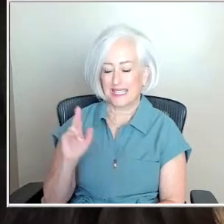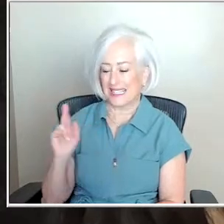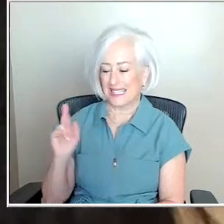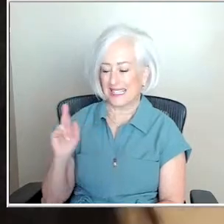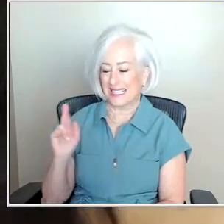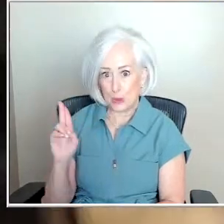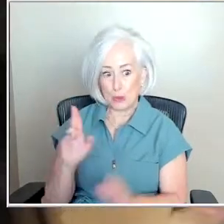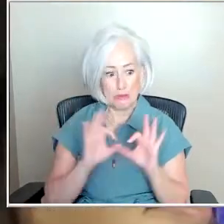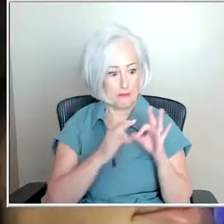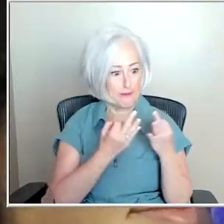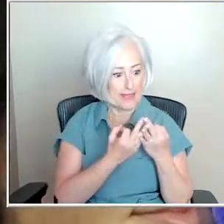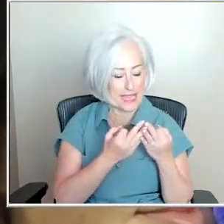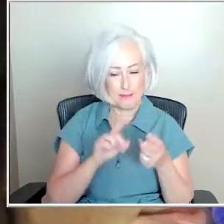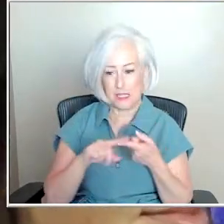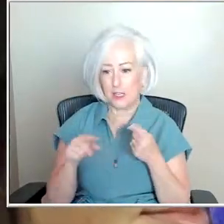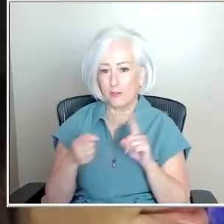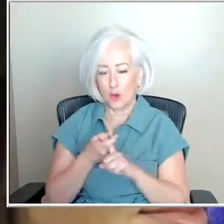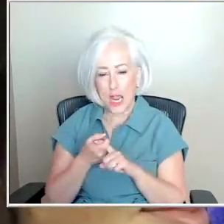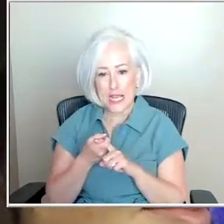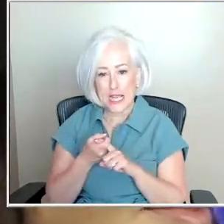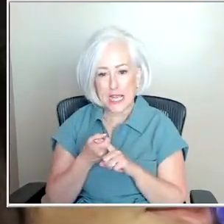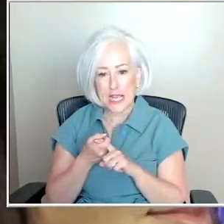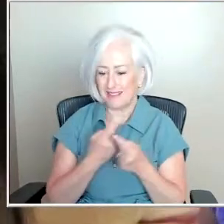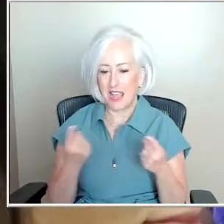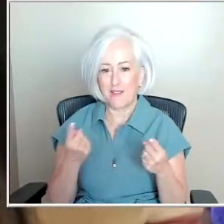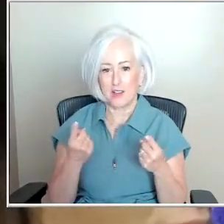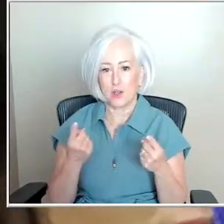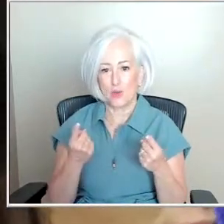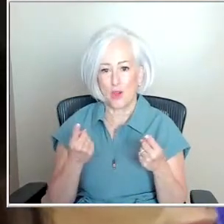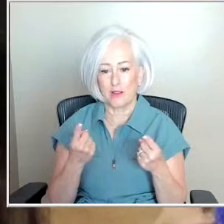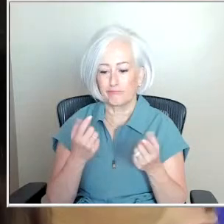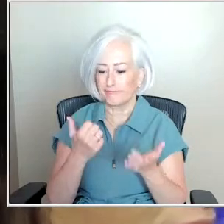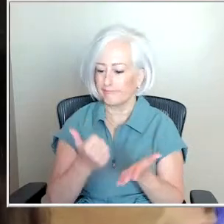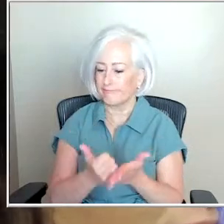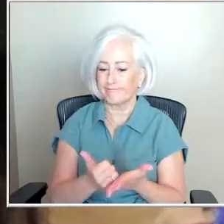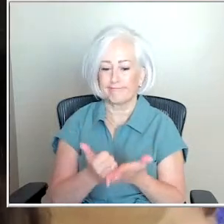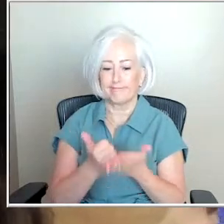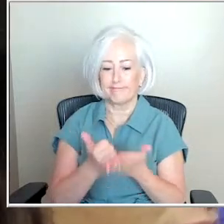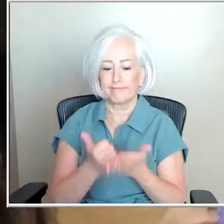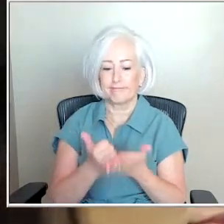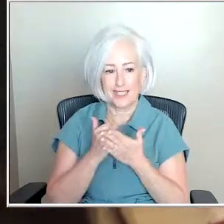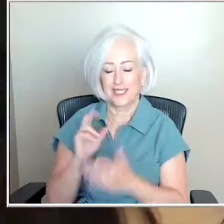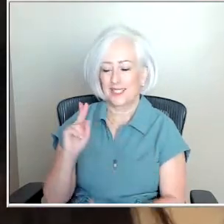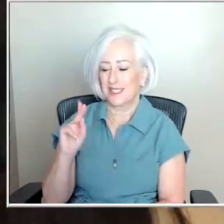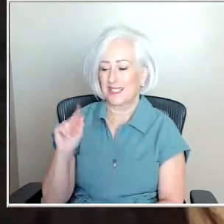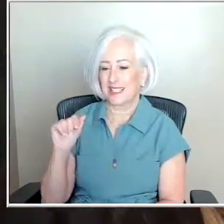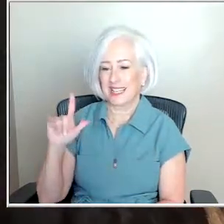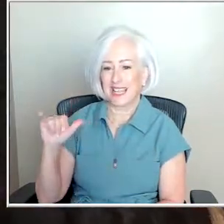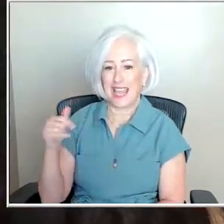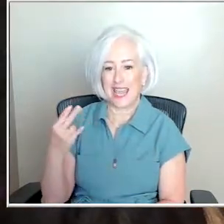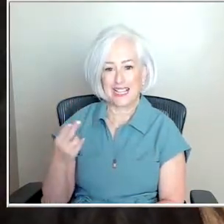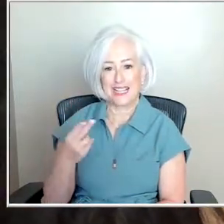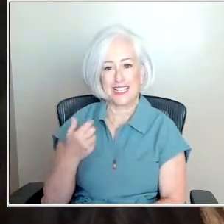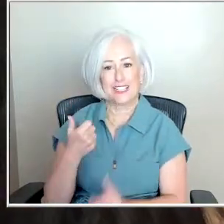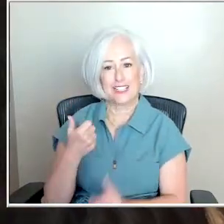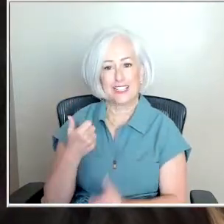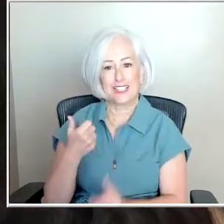friends, everybody just helped out with everything. And Kaleigh had such a positive attitude going through